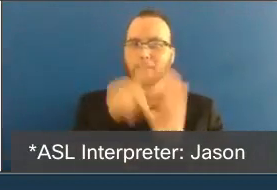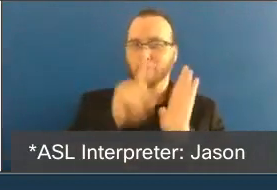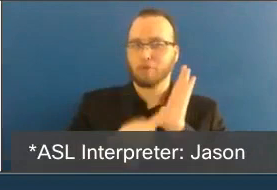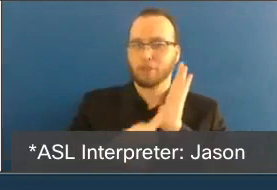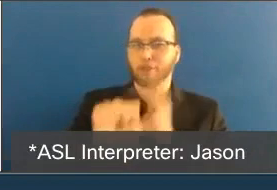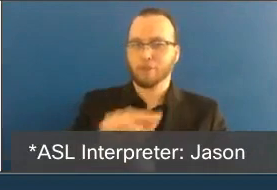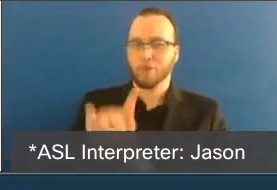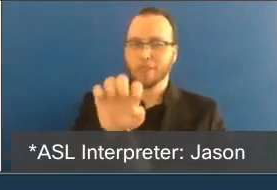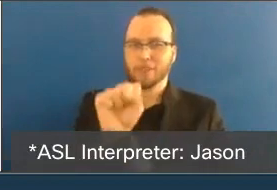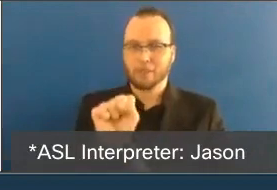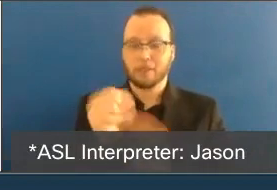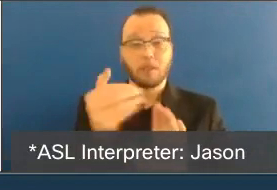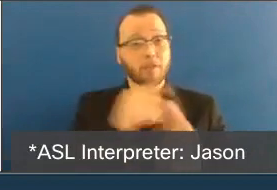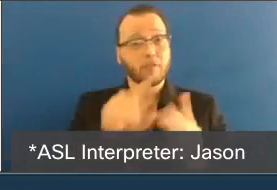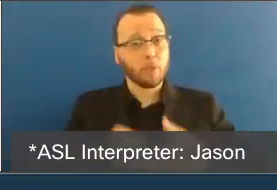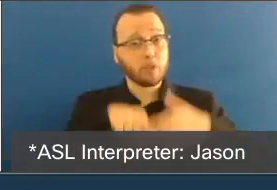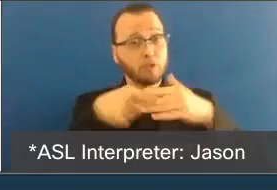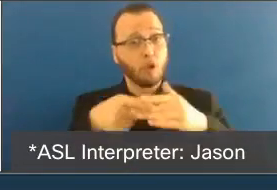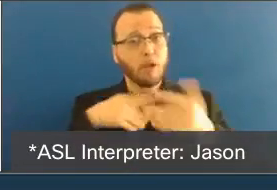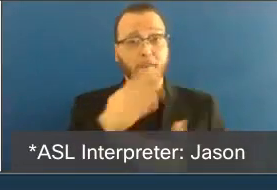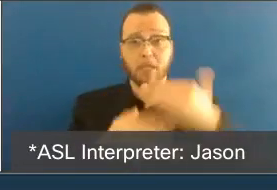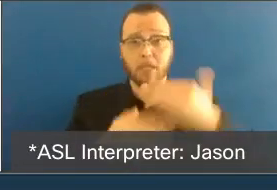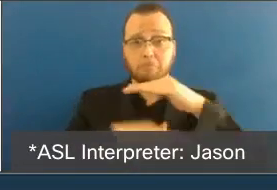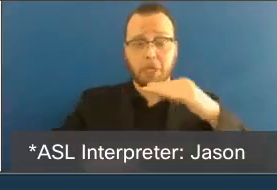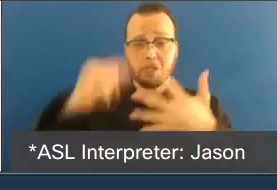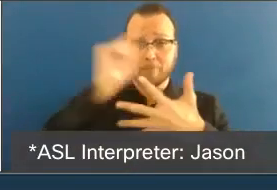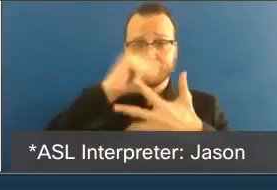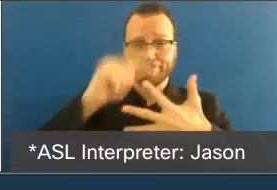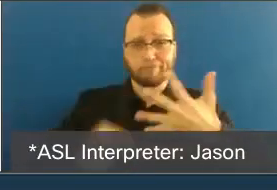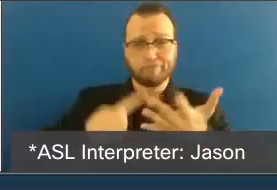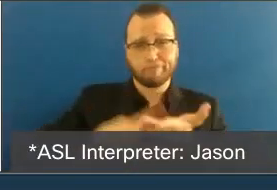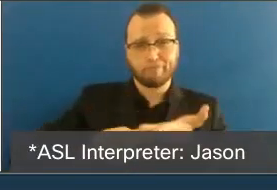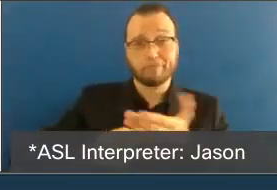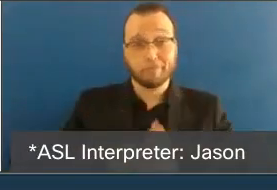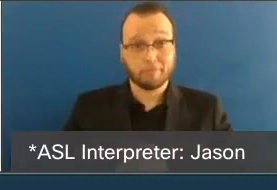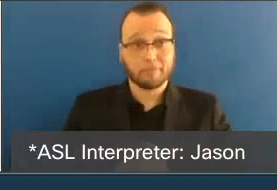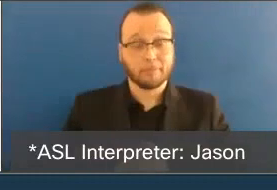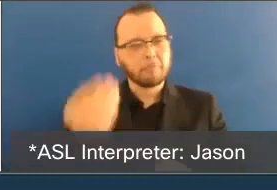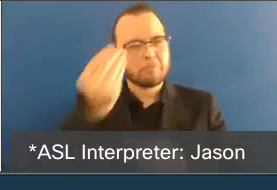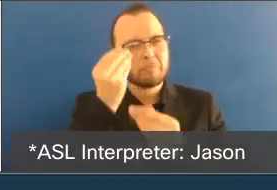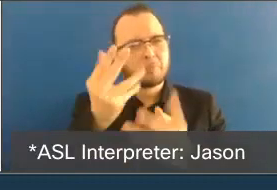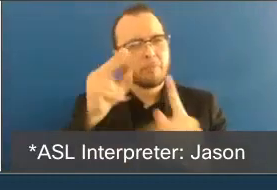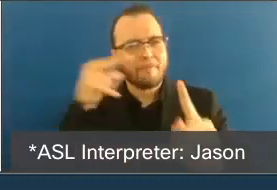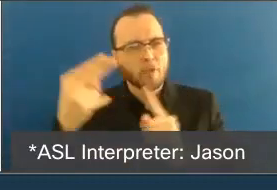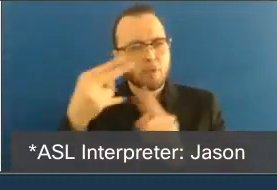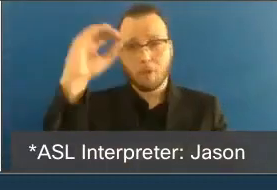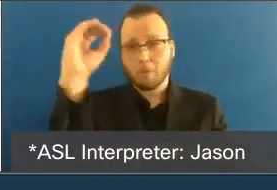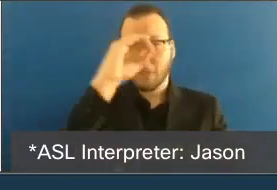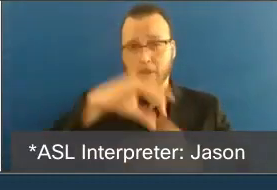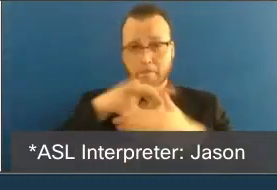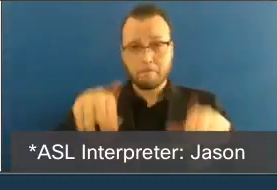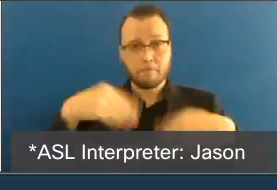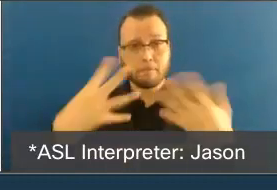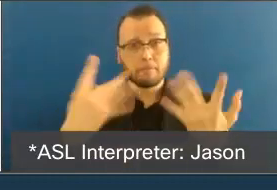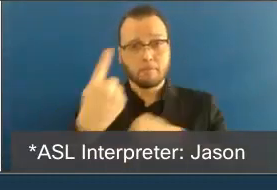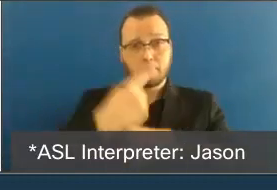presentations, I have some housekeeping items to review. The views, opinions, and content expressed in this presentation and discussion